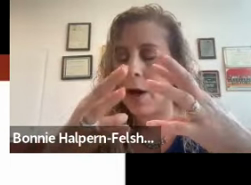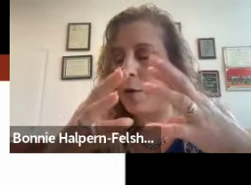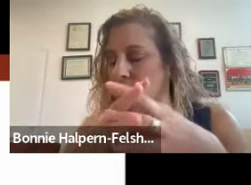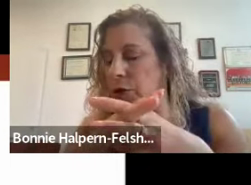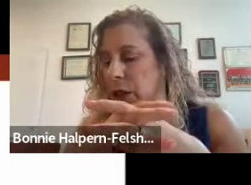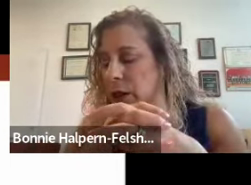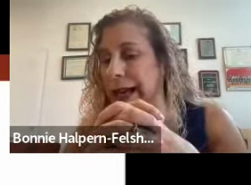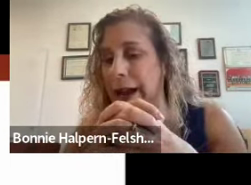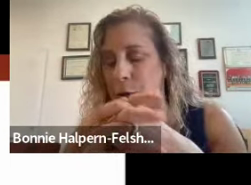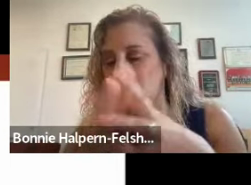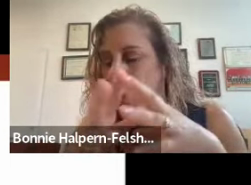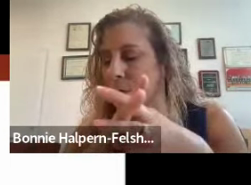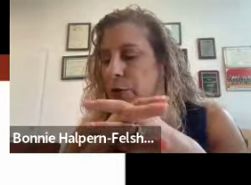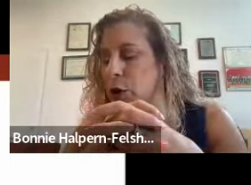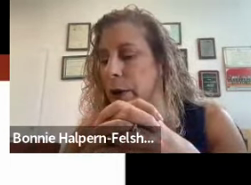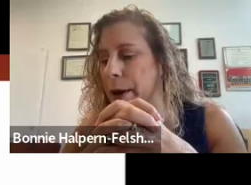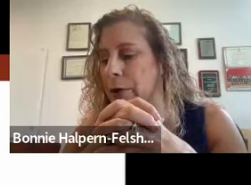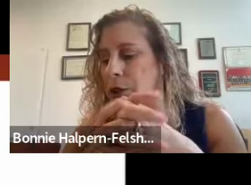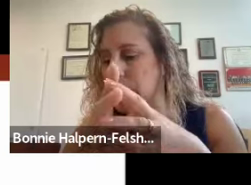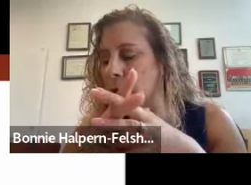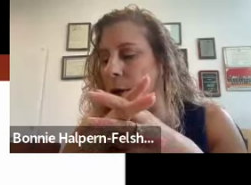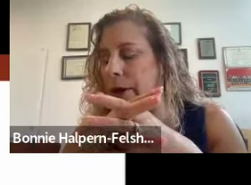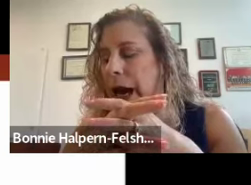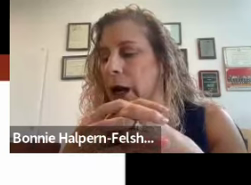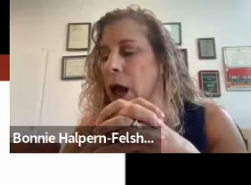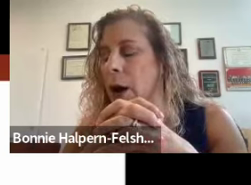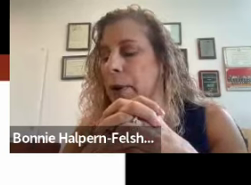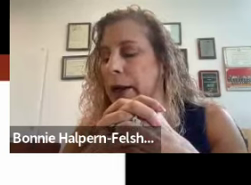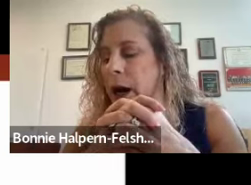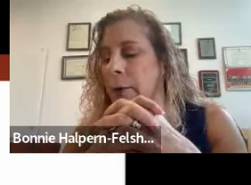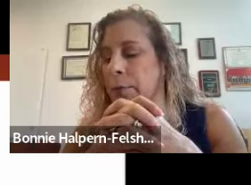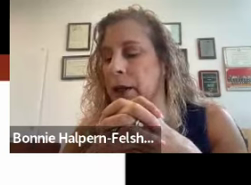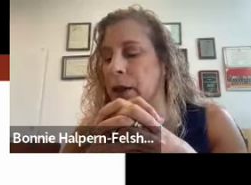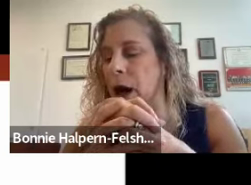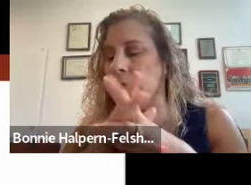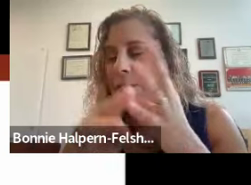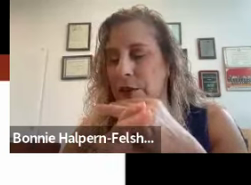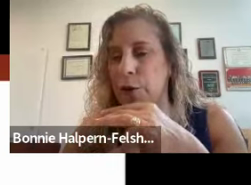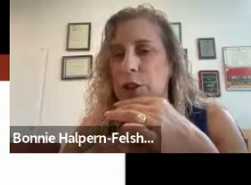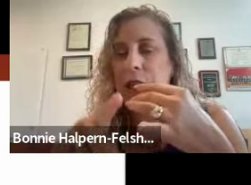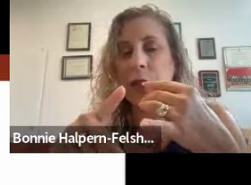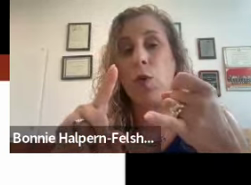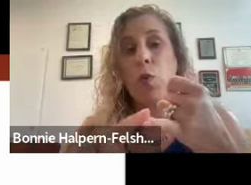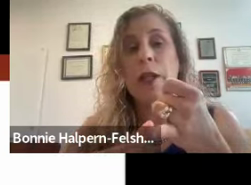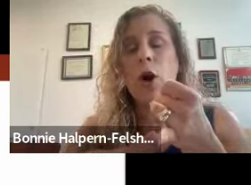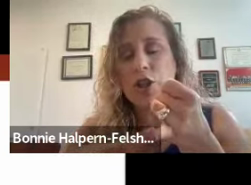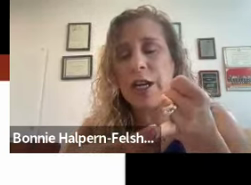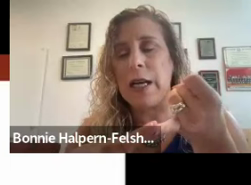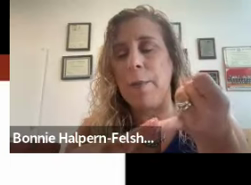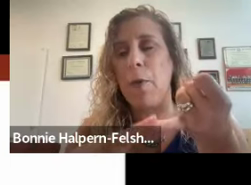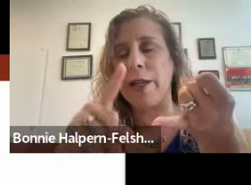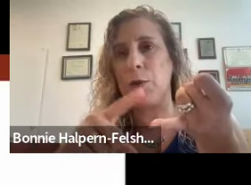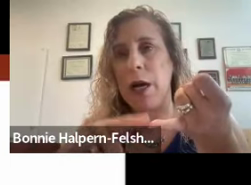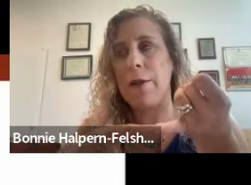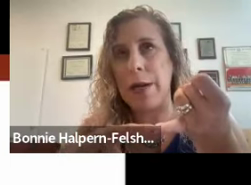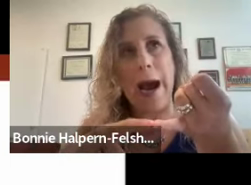of reducing the length, which some of you have told me about. So let's talk about that. But Safety First is relaunching in a